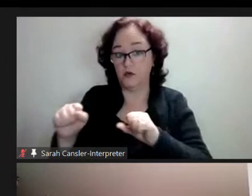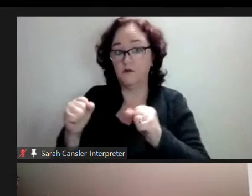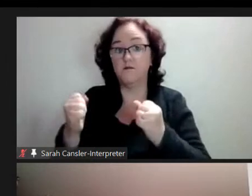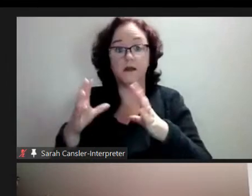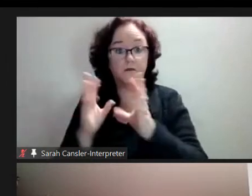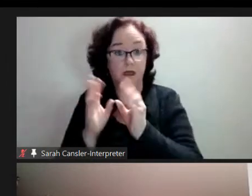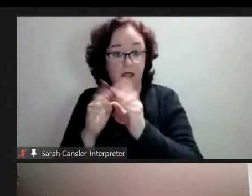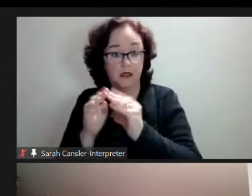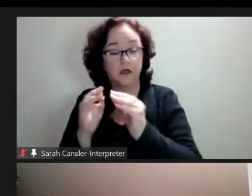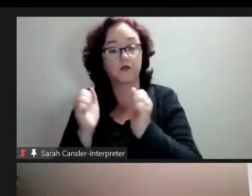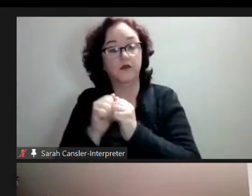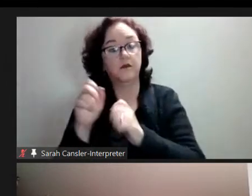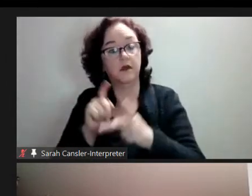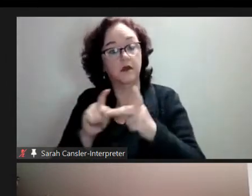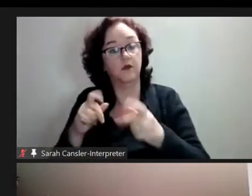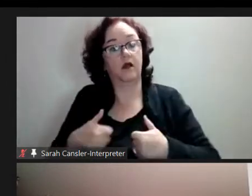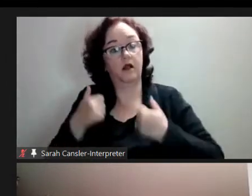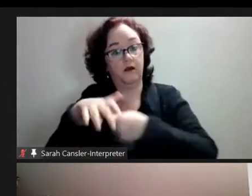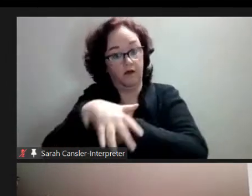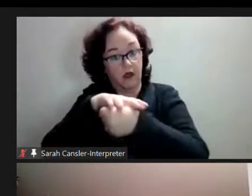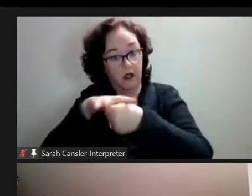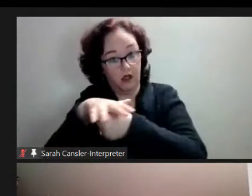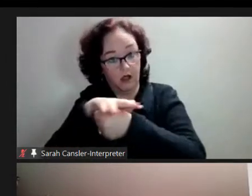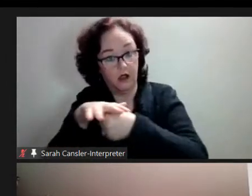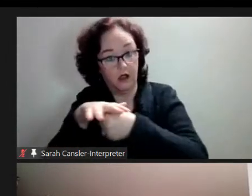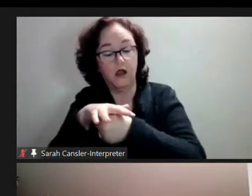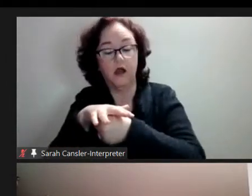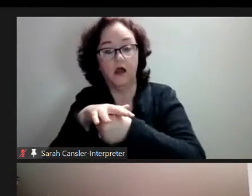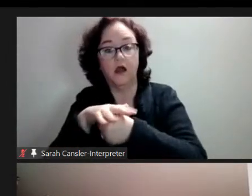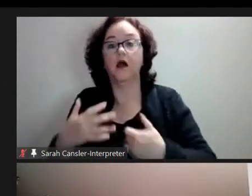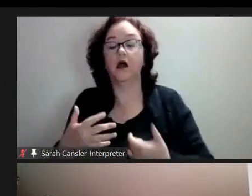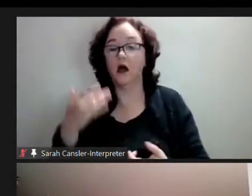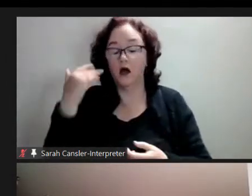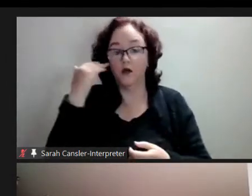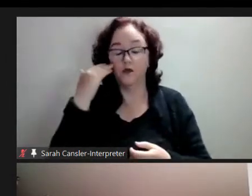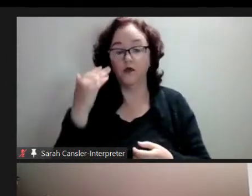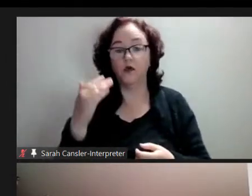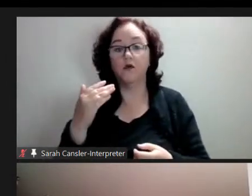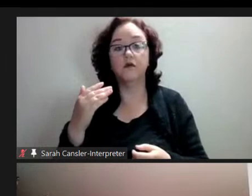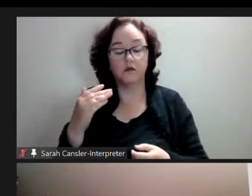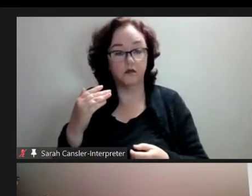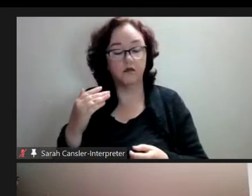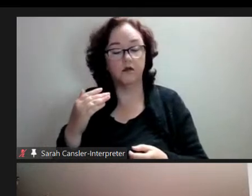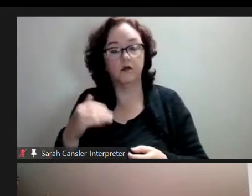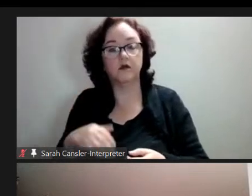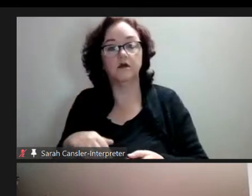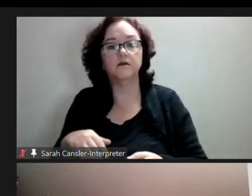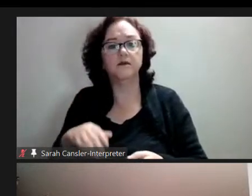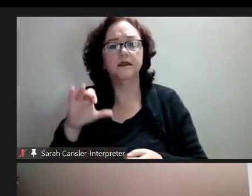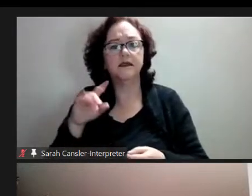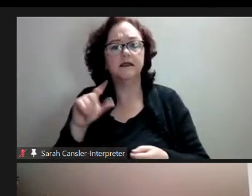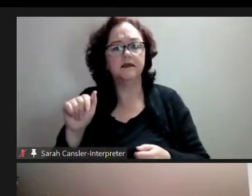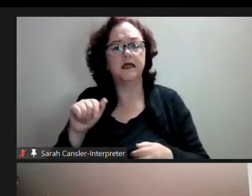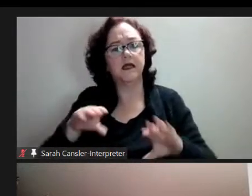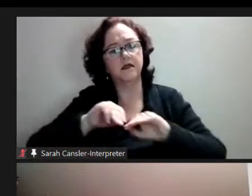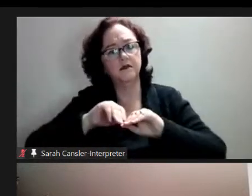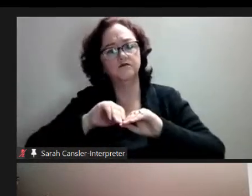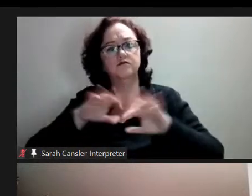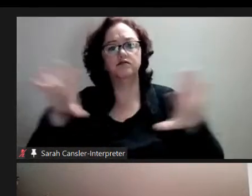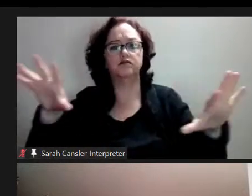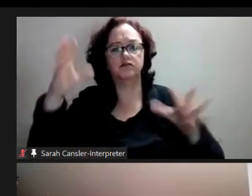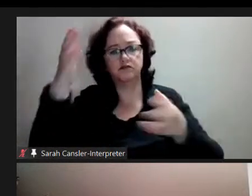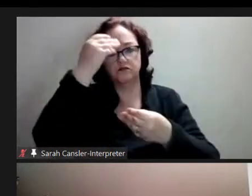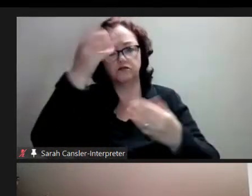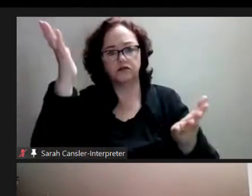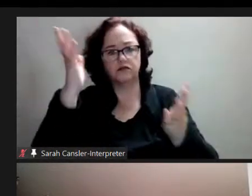people in the area, and I know that both CTA and CDOT issued a press release announcing this project.